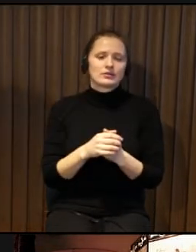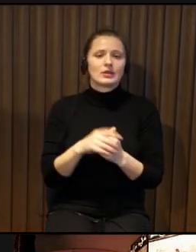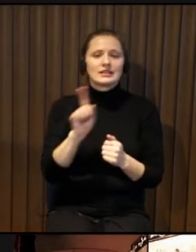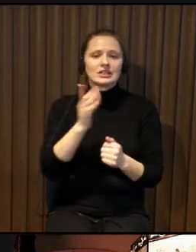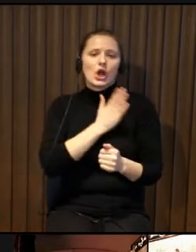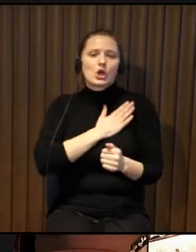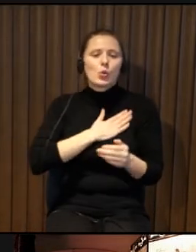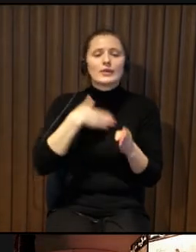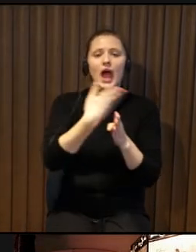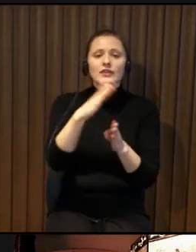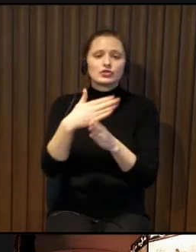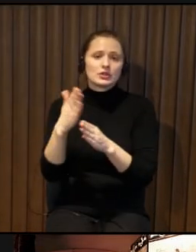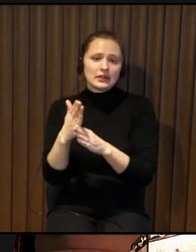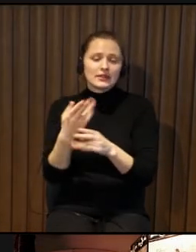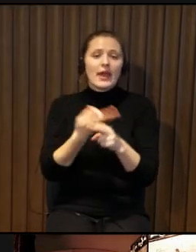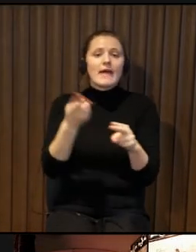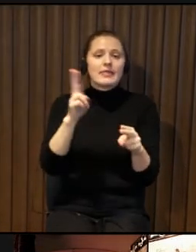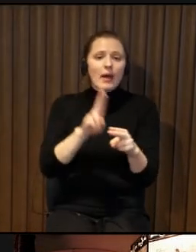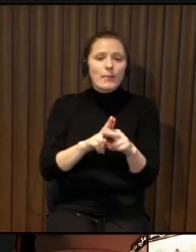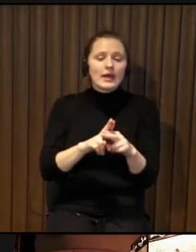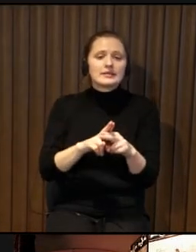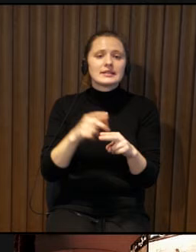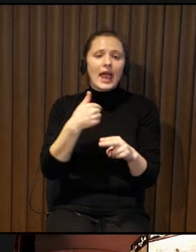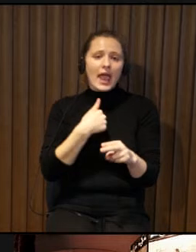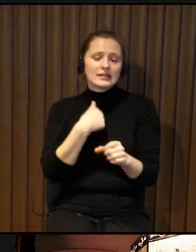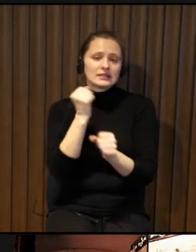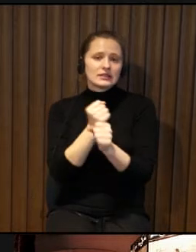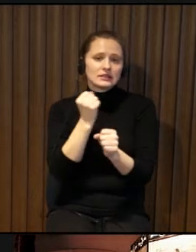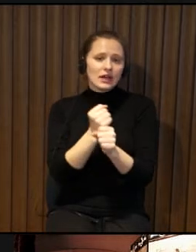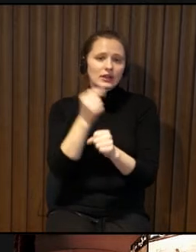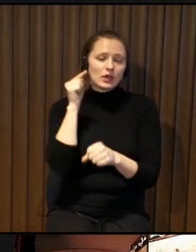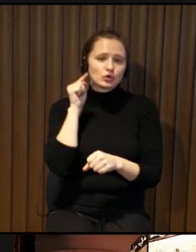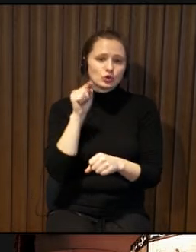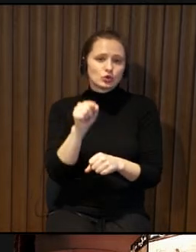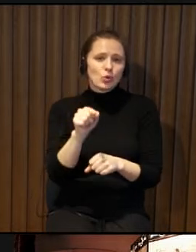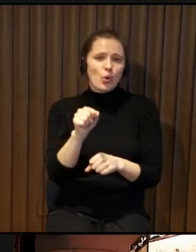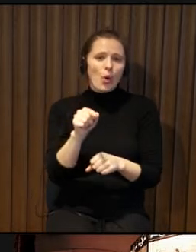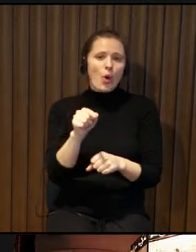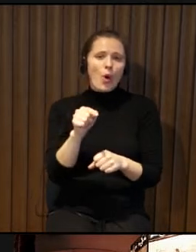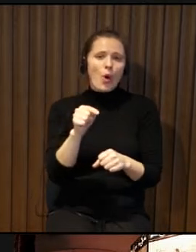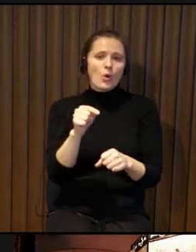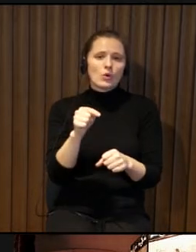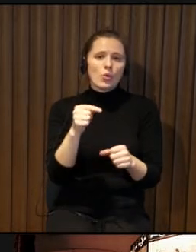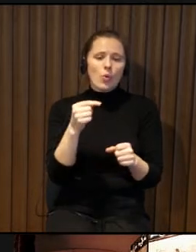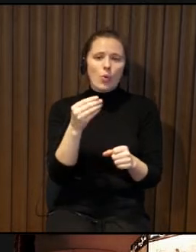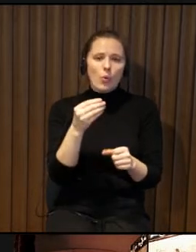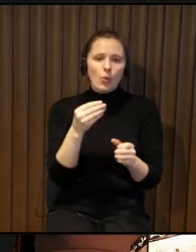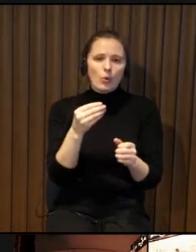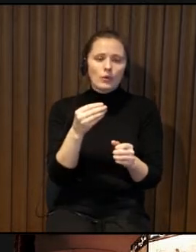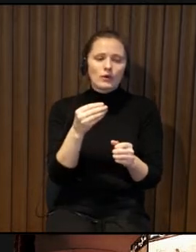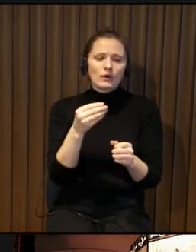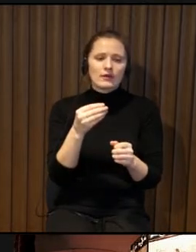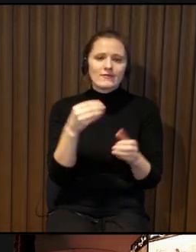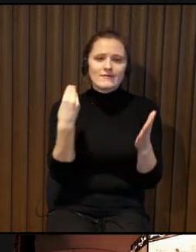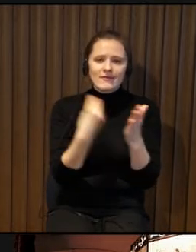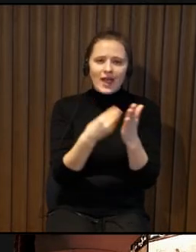this pattern and our priority of popularity and monetary value, design works for the middle, is difficult to use